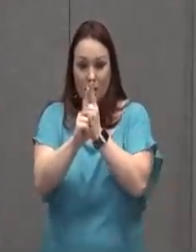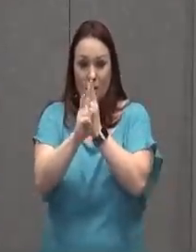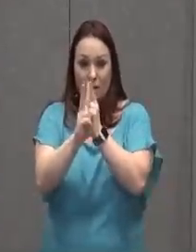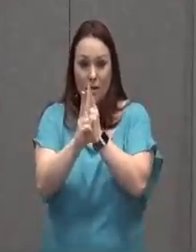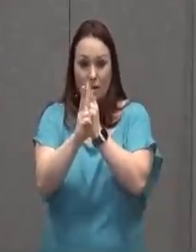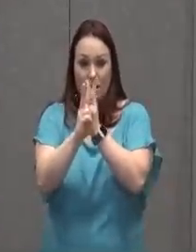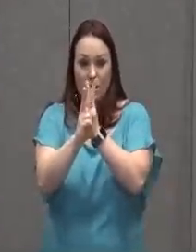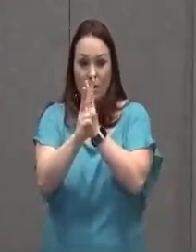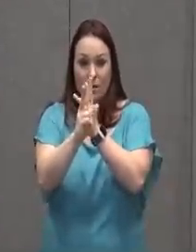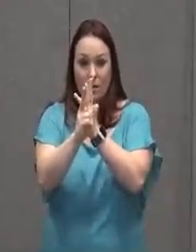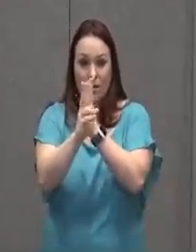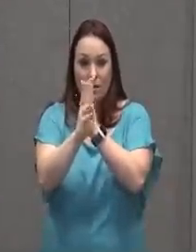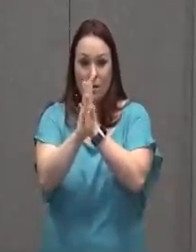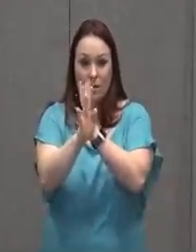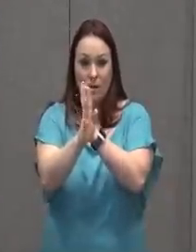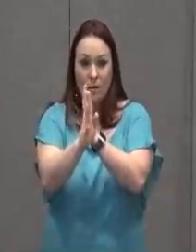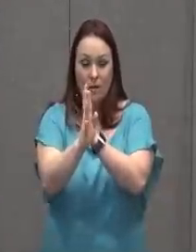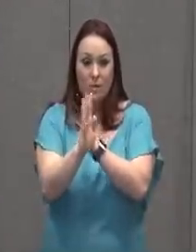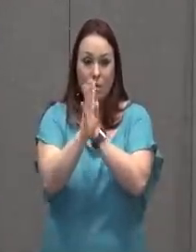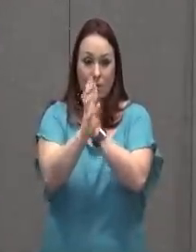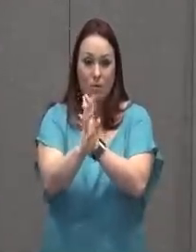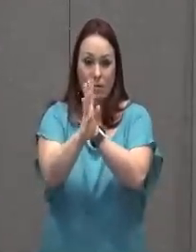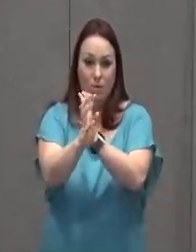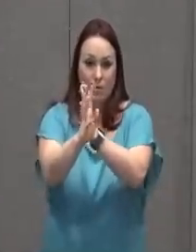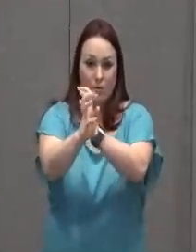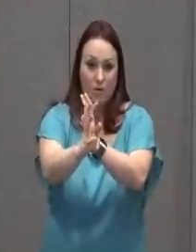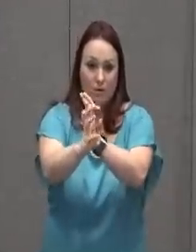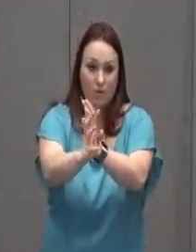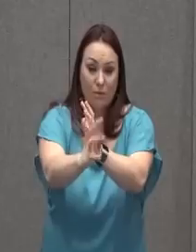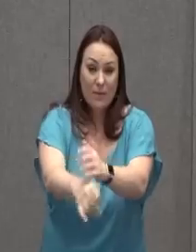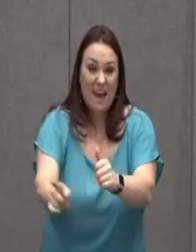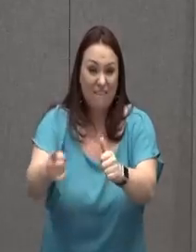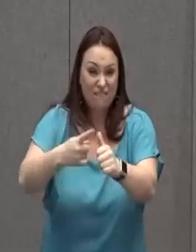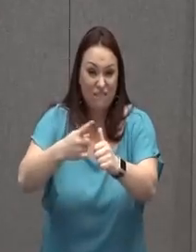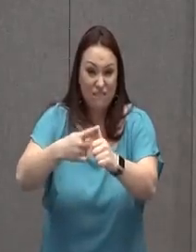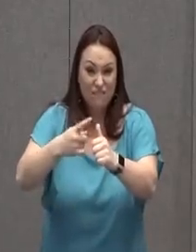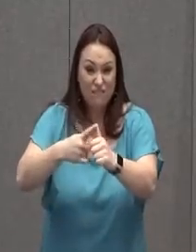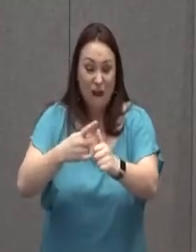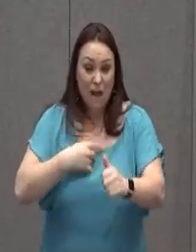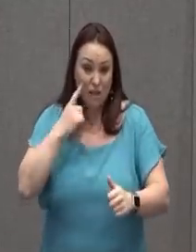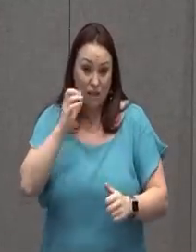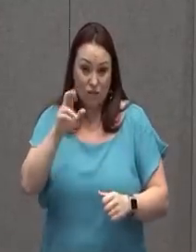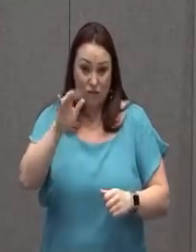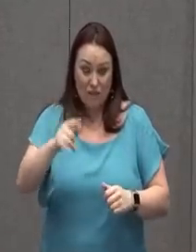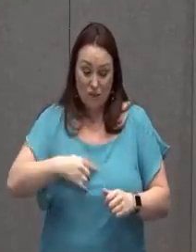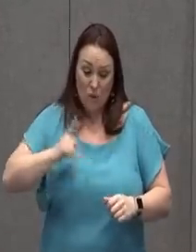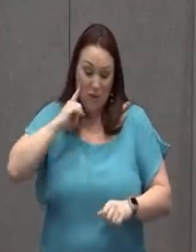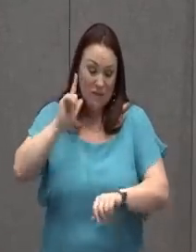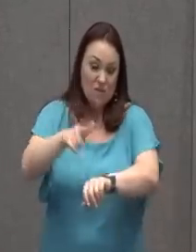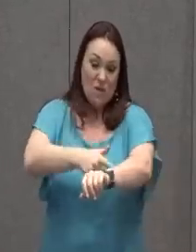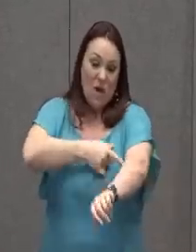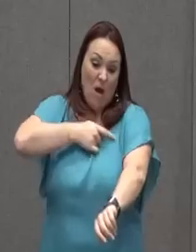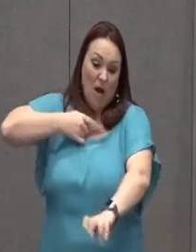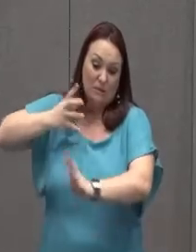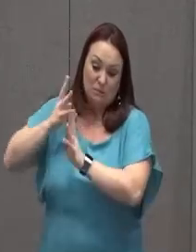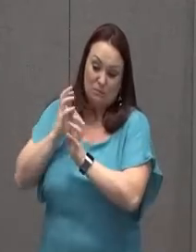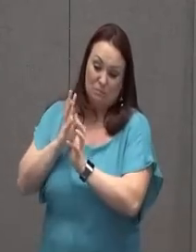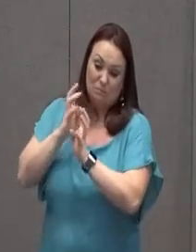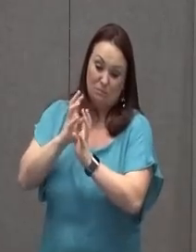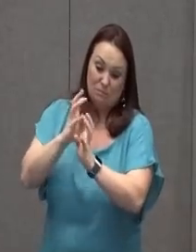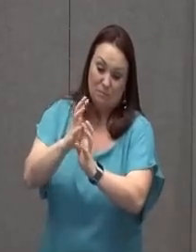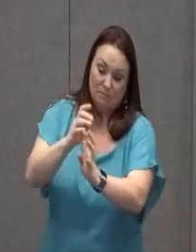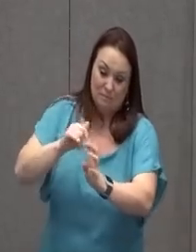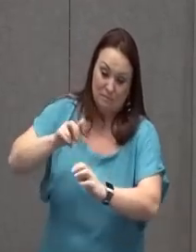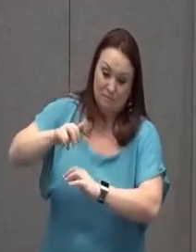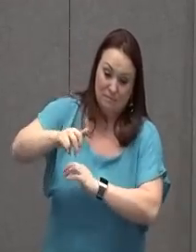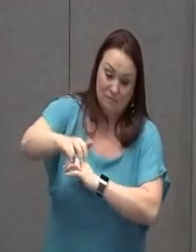it clear there were many crystals where the first had been found, but the journey was long and dangerous. And